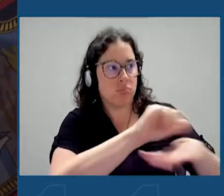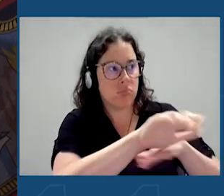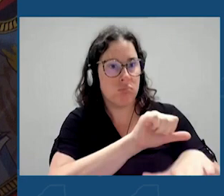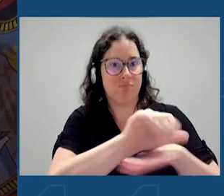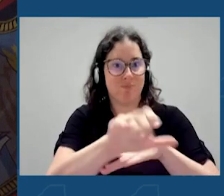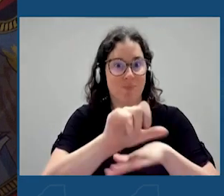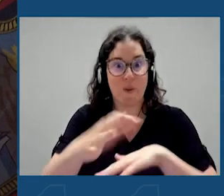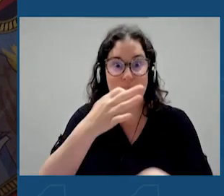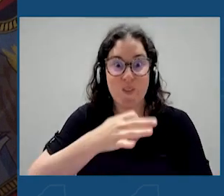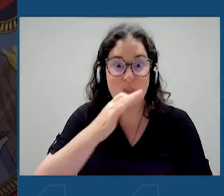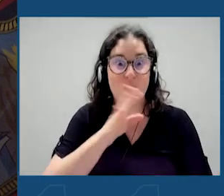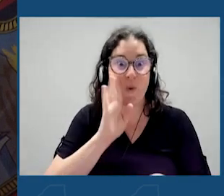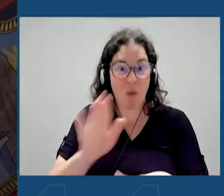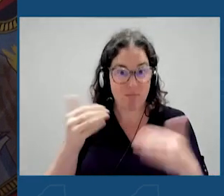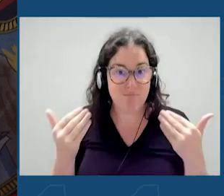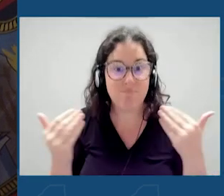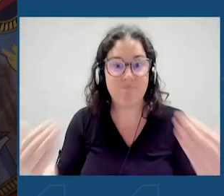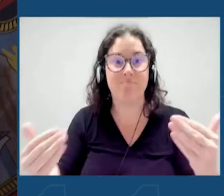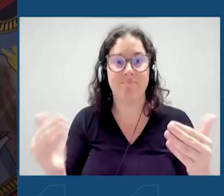that.